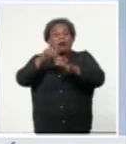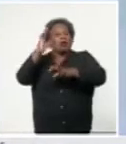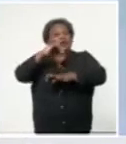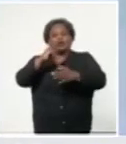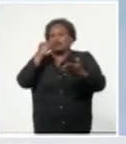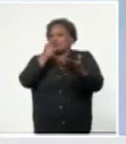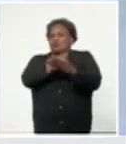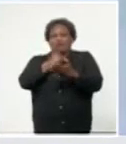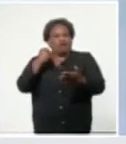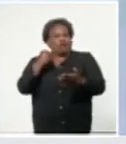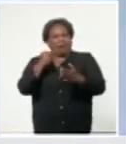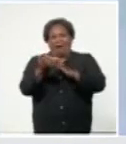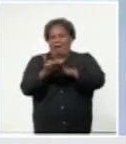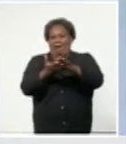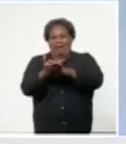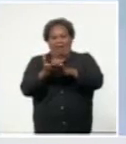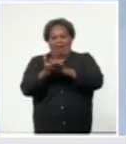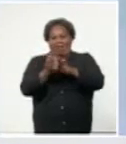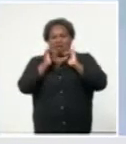time.